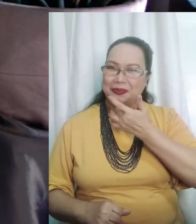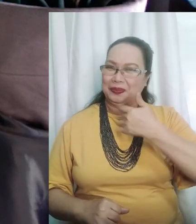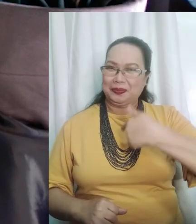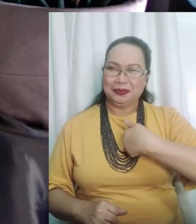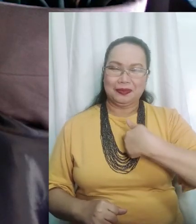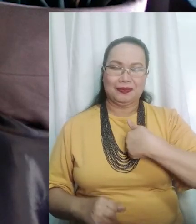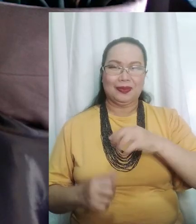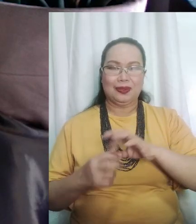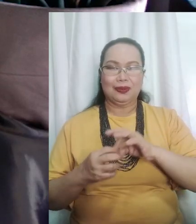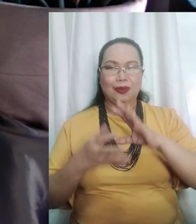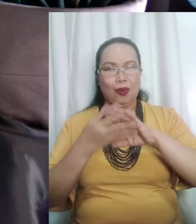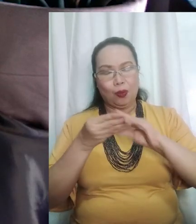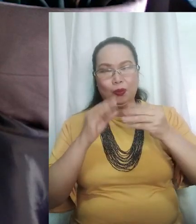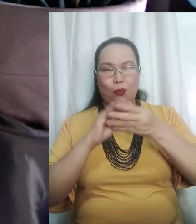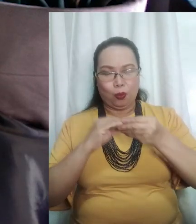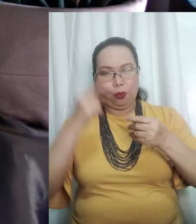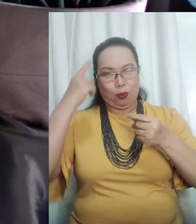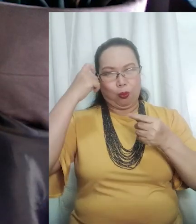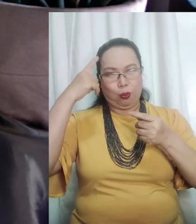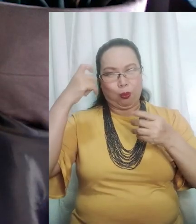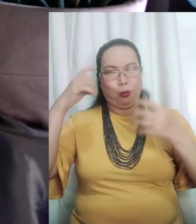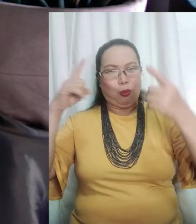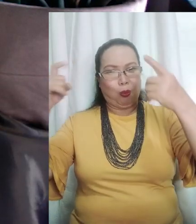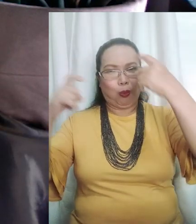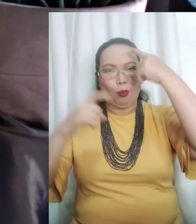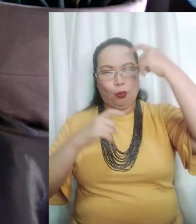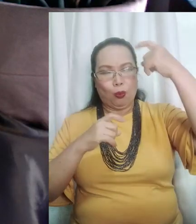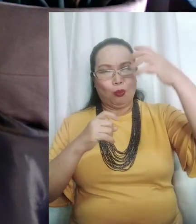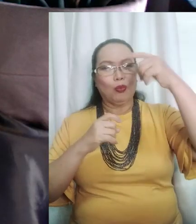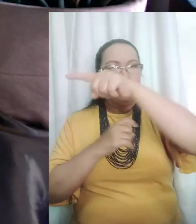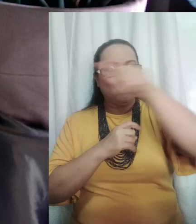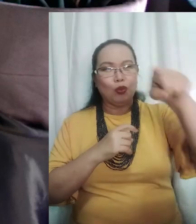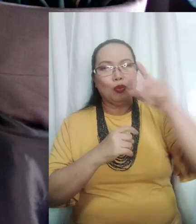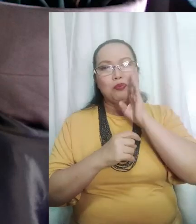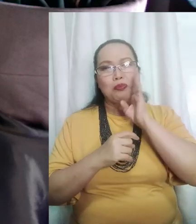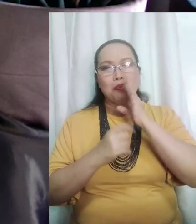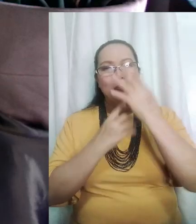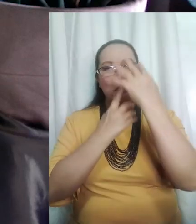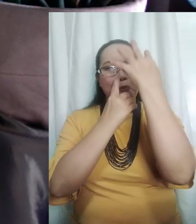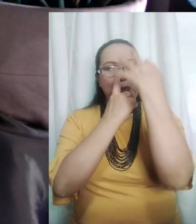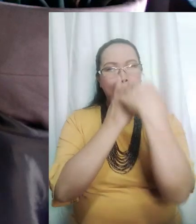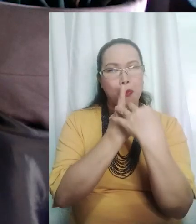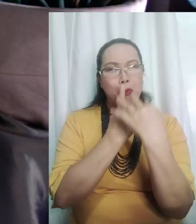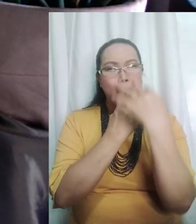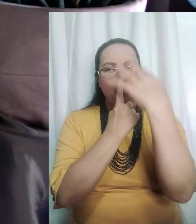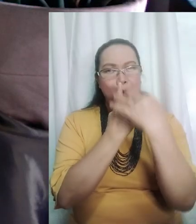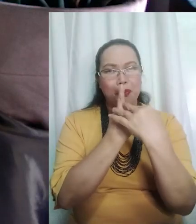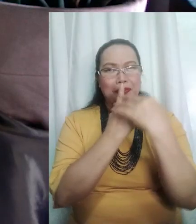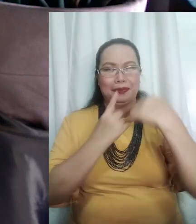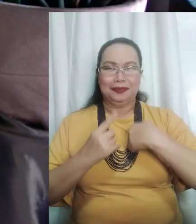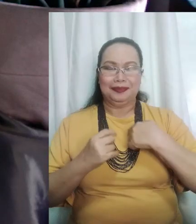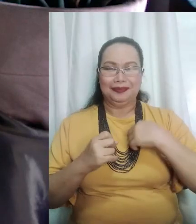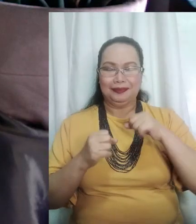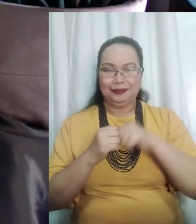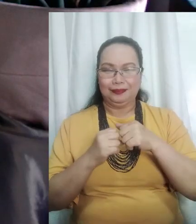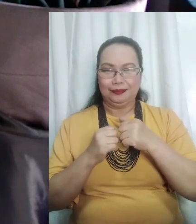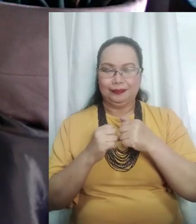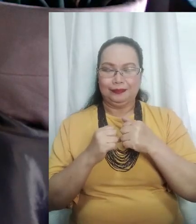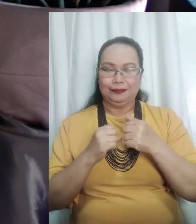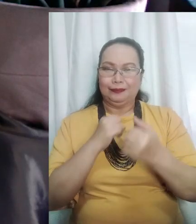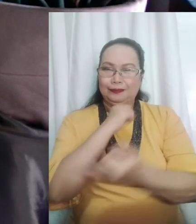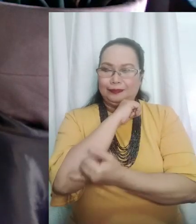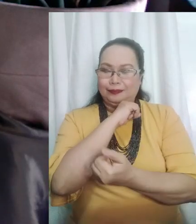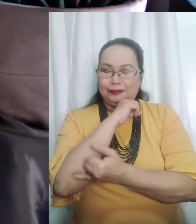brothers. You know? So one day, with that scenario, Jacob